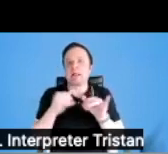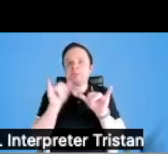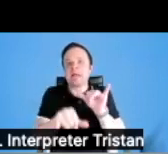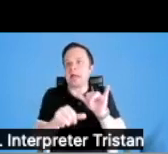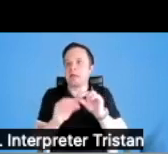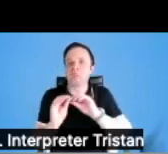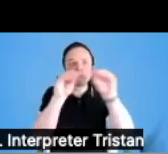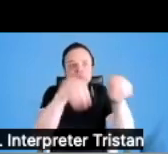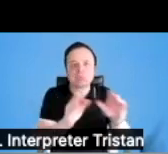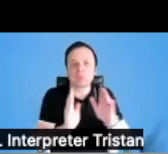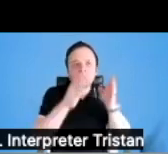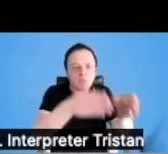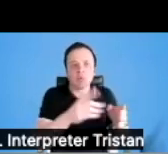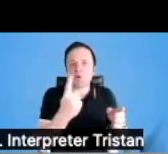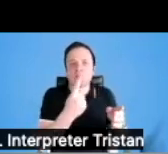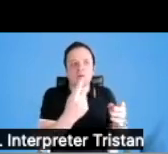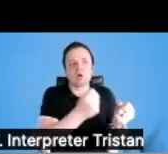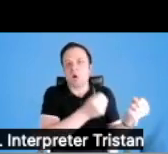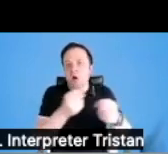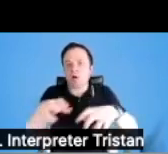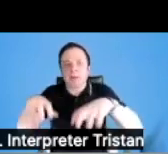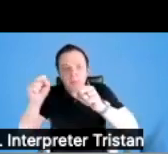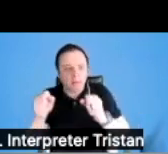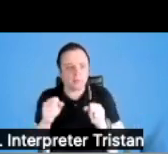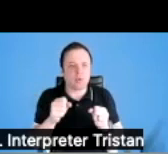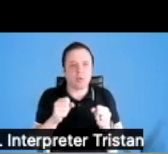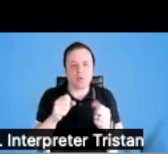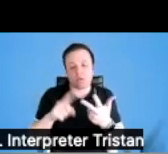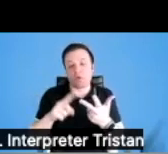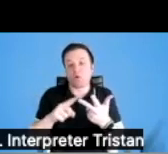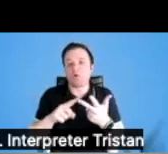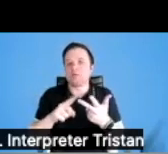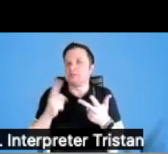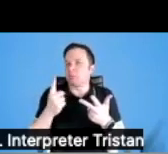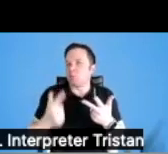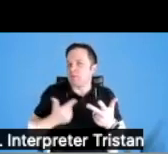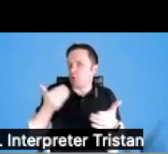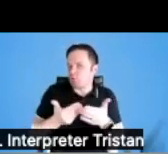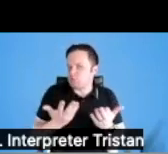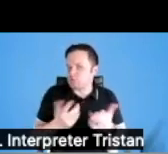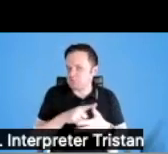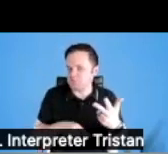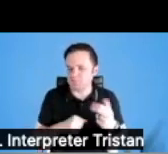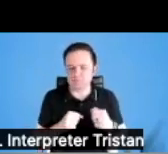them. And third, somebody who lived close by. Next slide, please.